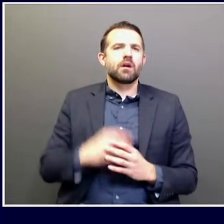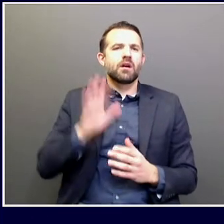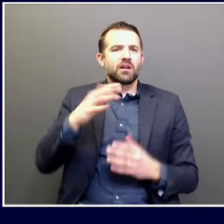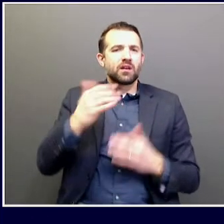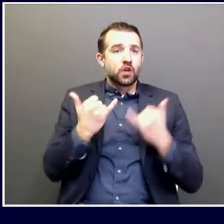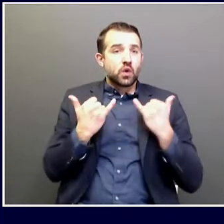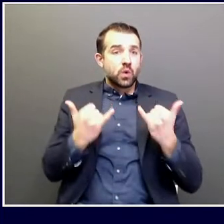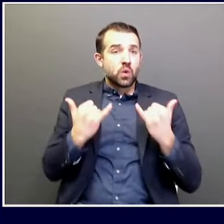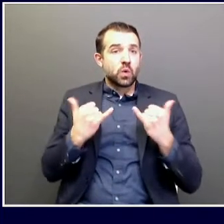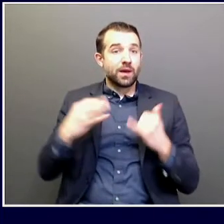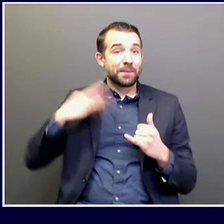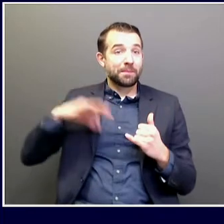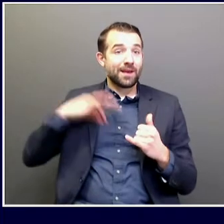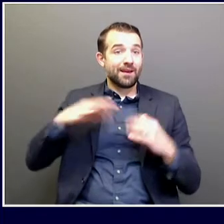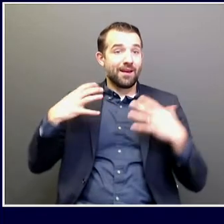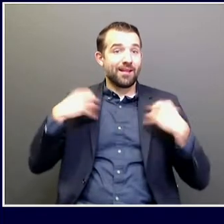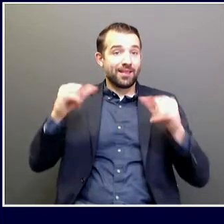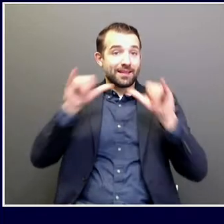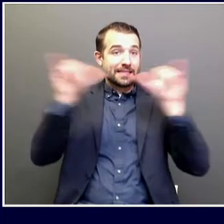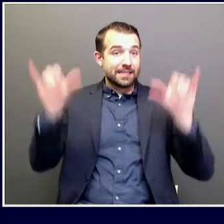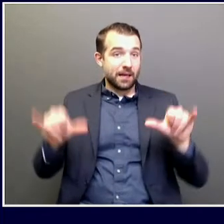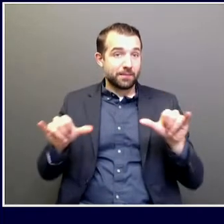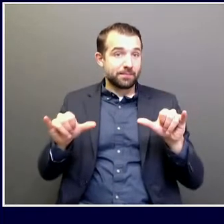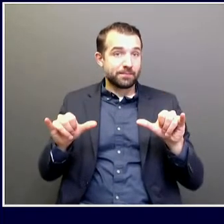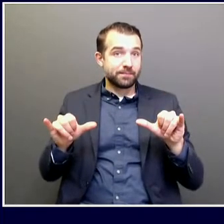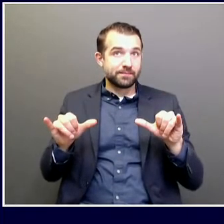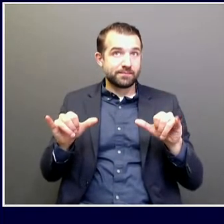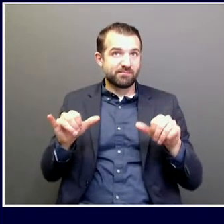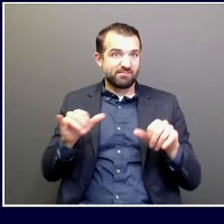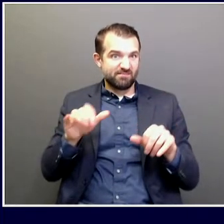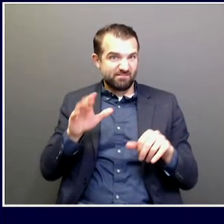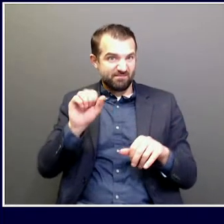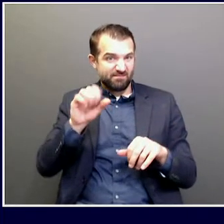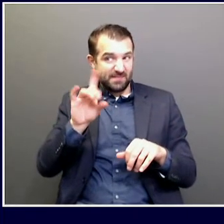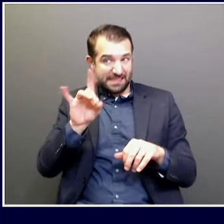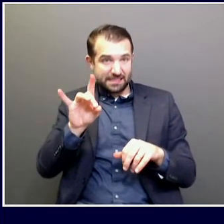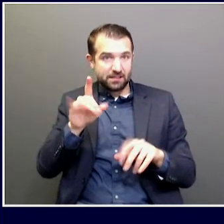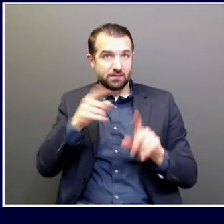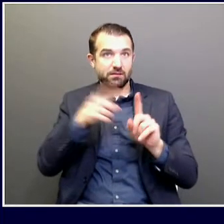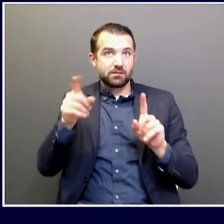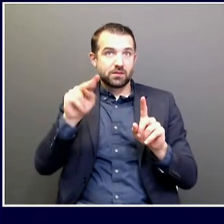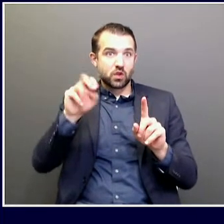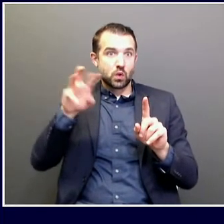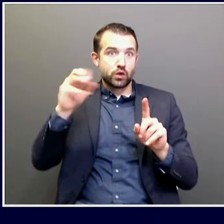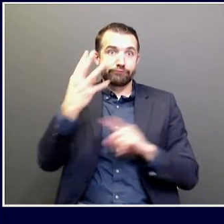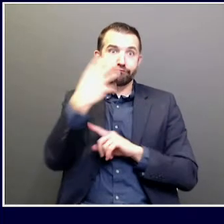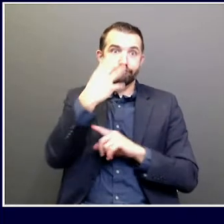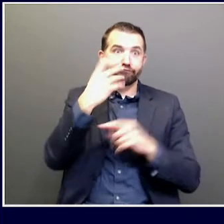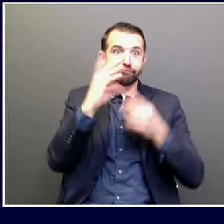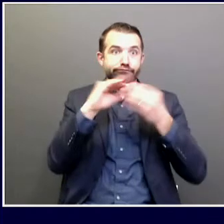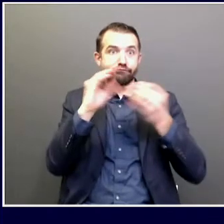had a press event where they were sort of talking about the various challenges that